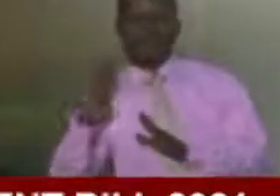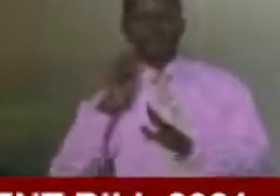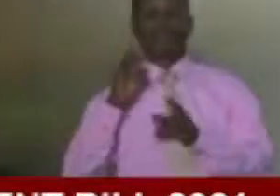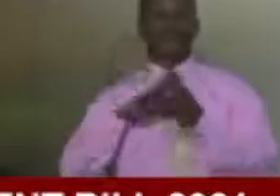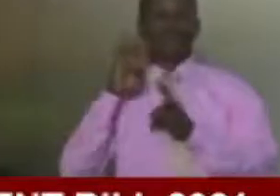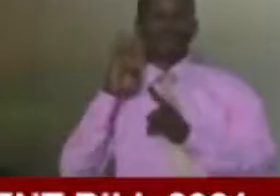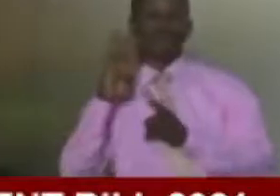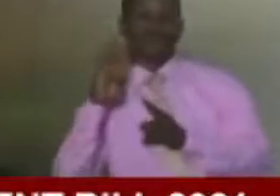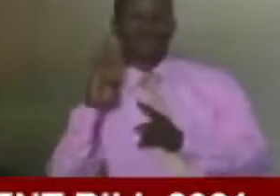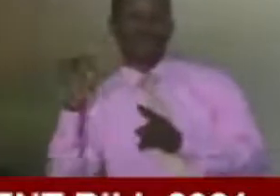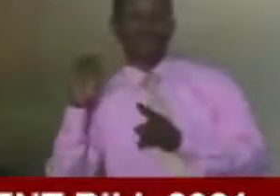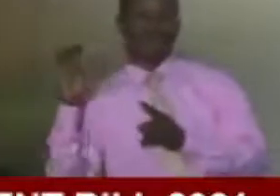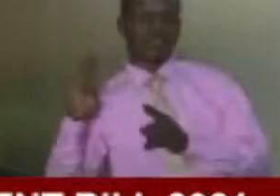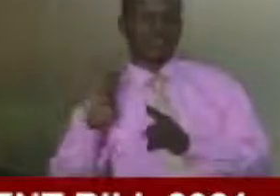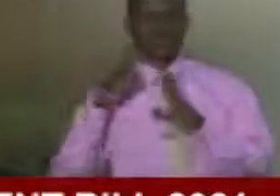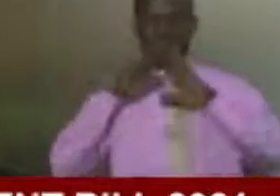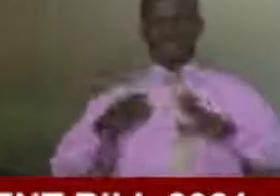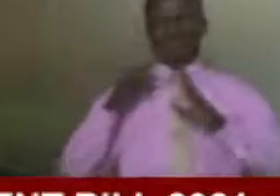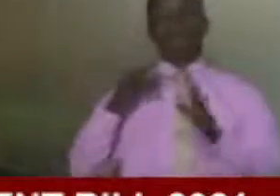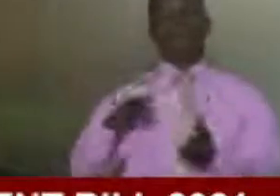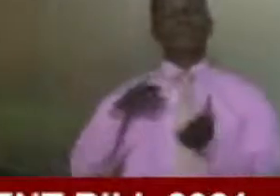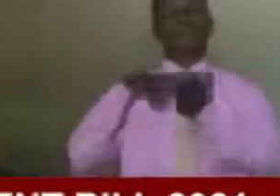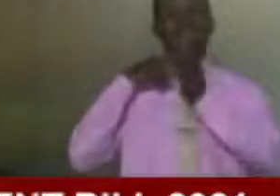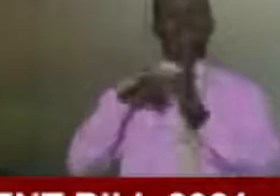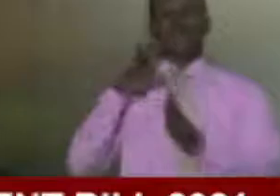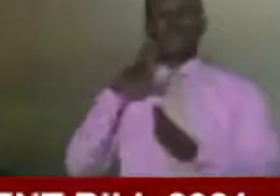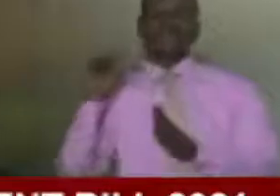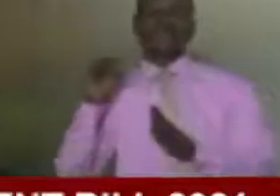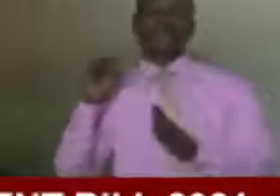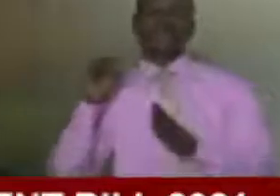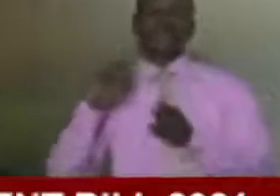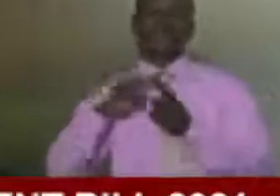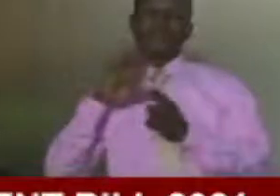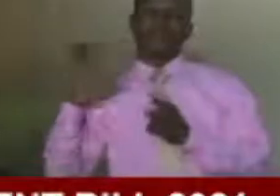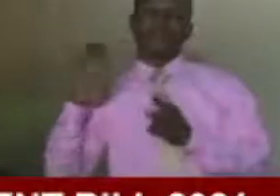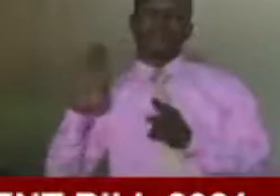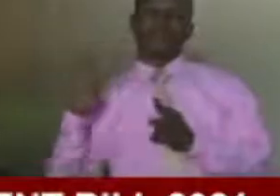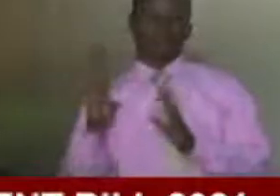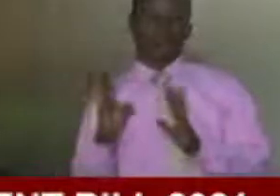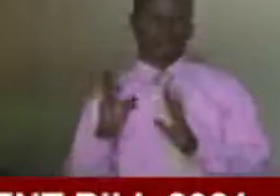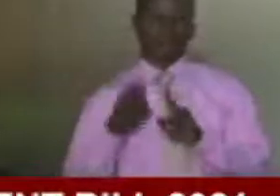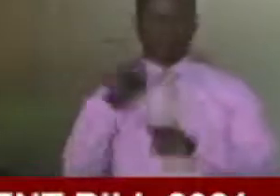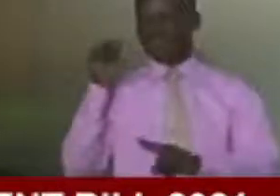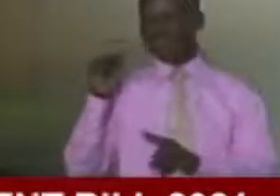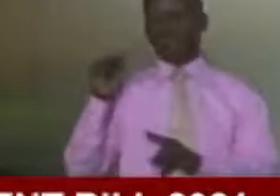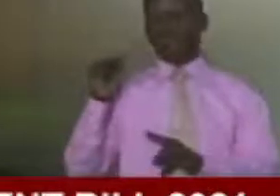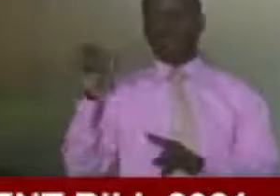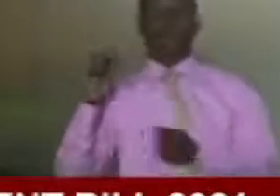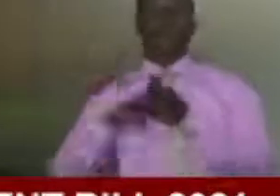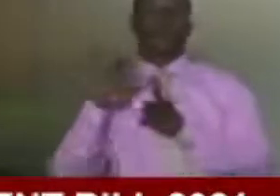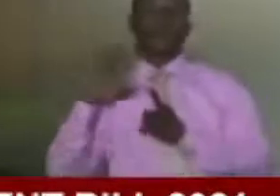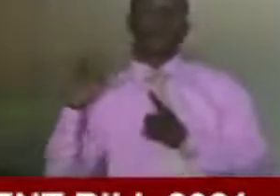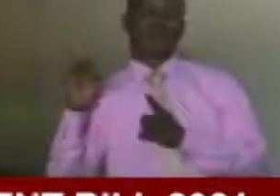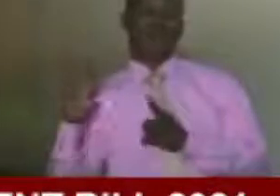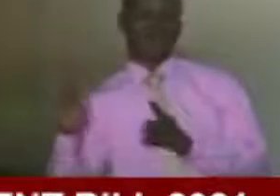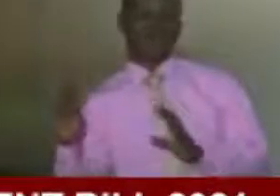million. House of Rep now can take that from 30 million to 500 million, and State Assembly from 10 million to 50 million. Now,